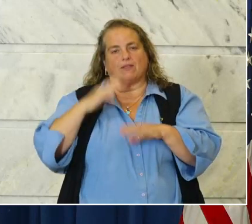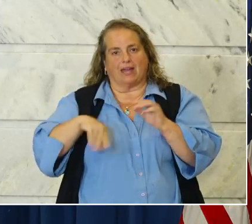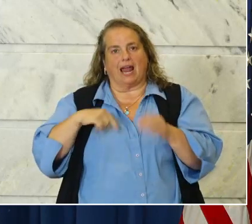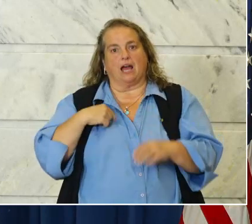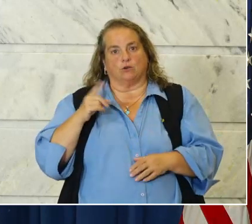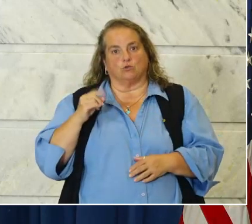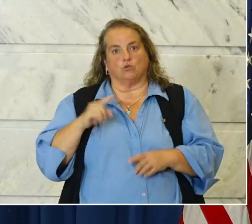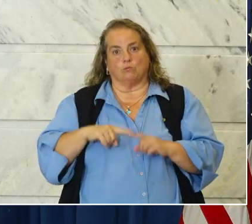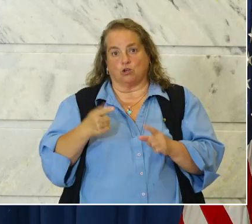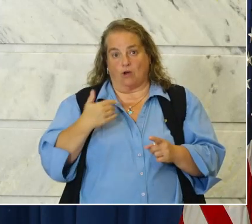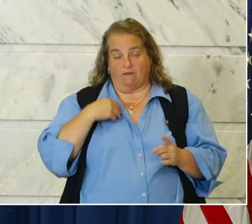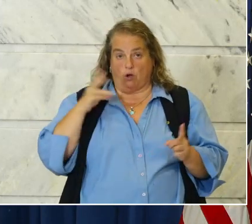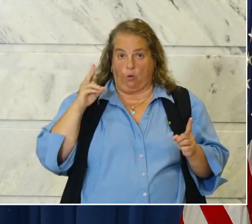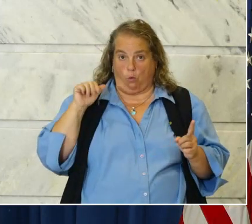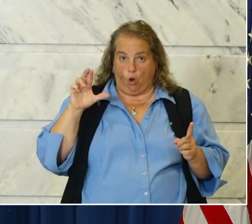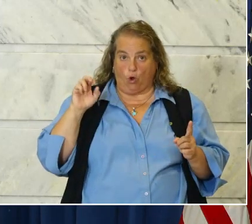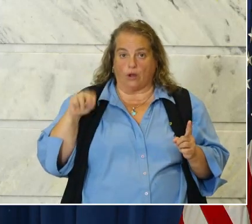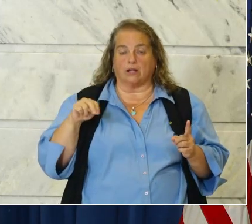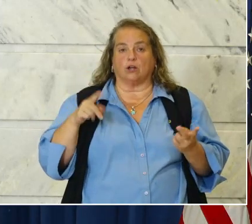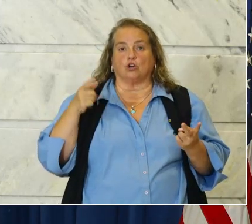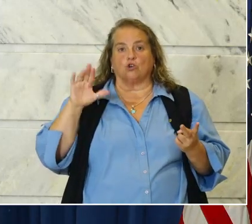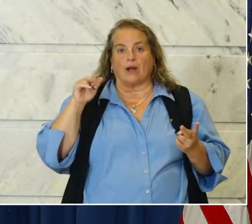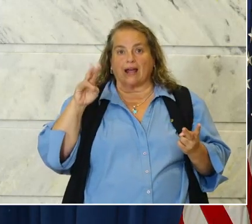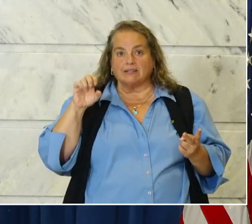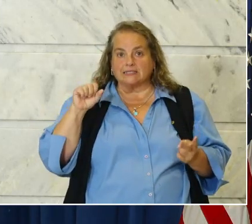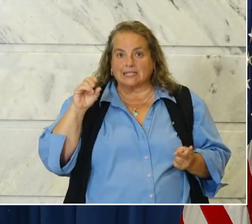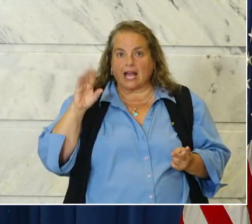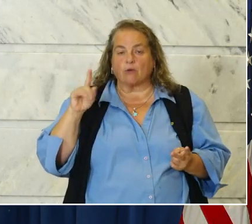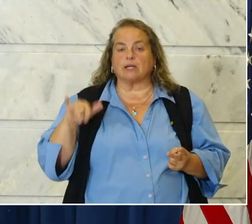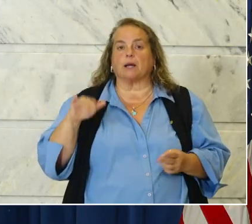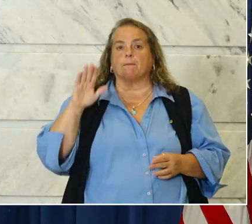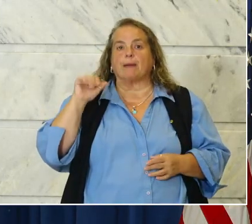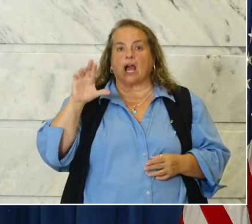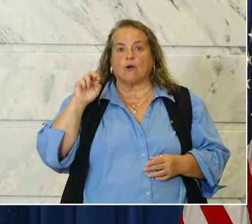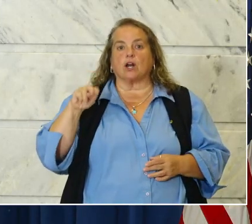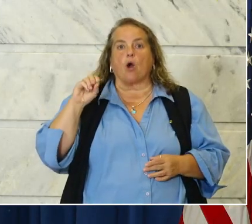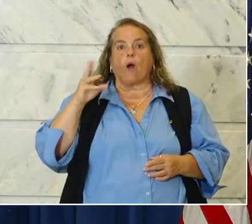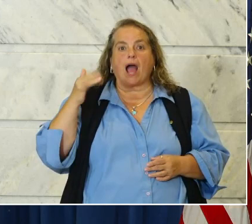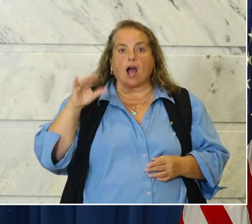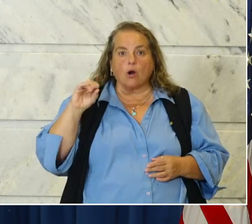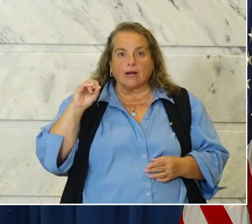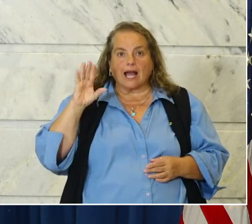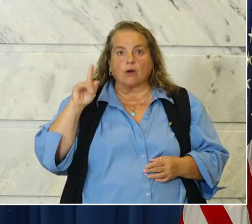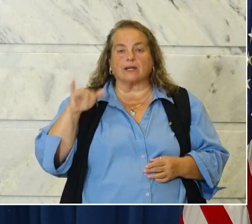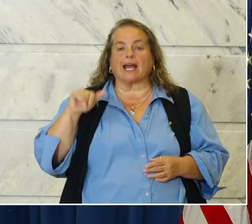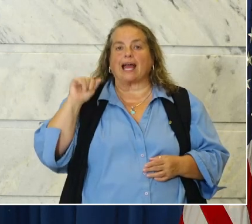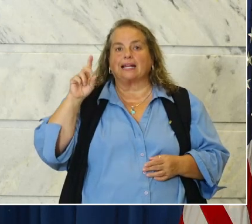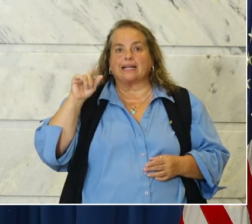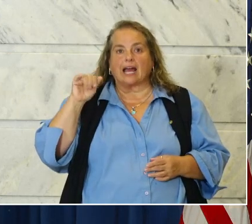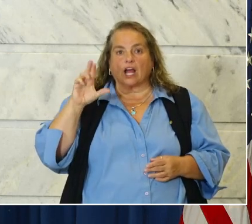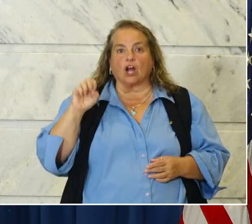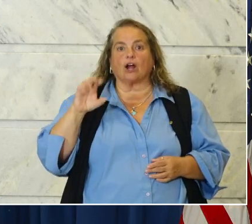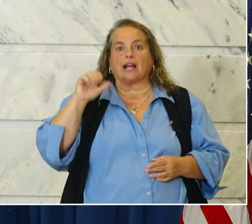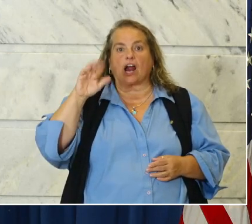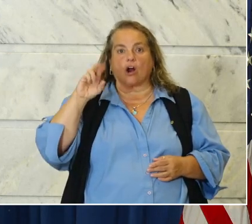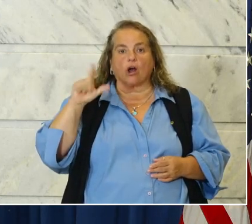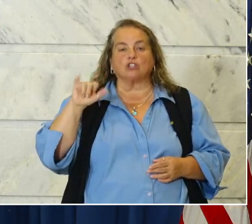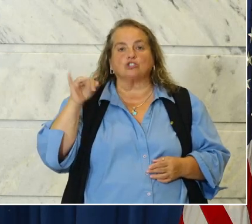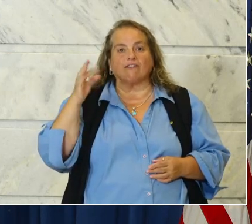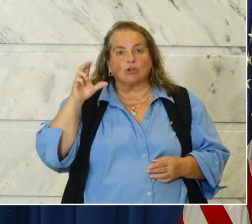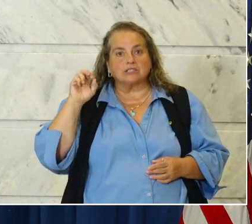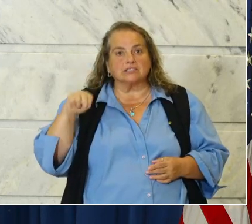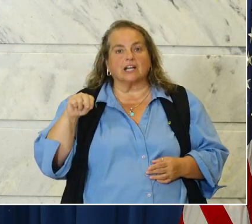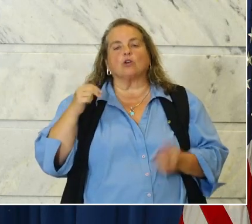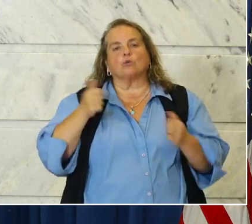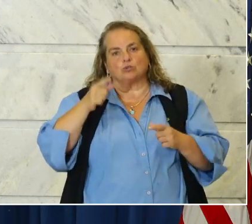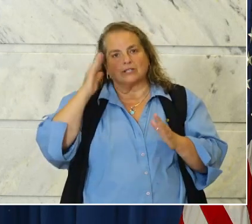mean, we've got Warren County, Graves County, Barron County, Ohio County, Adair County, Carroll County, Jefferson, which you'd